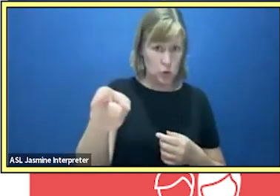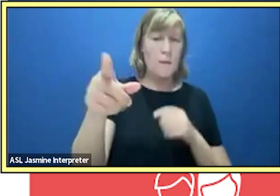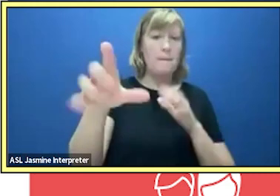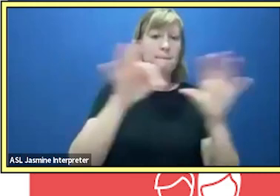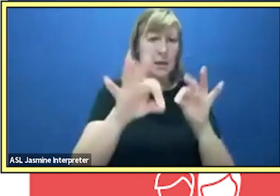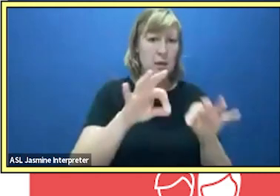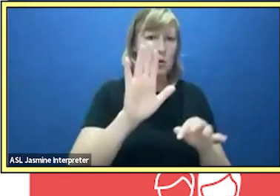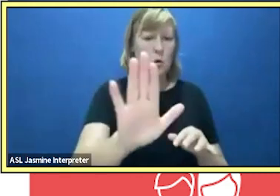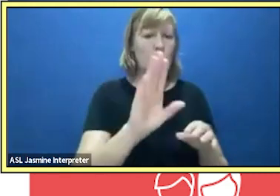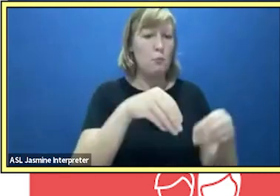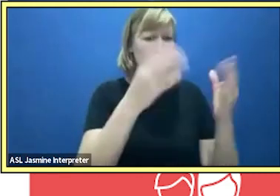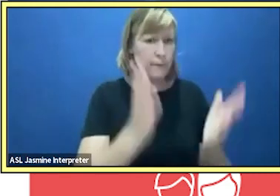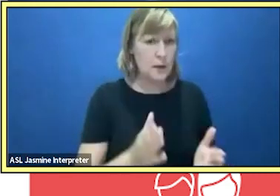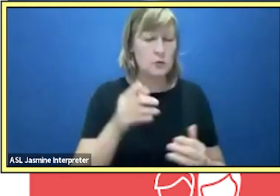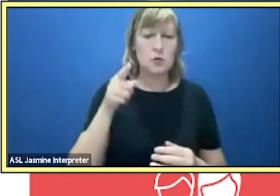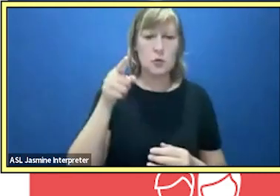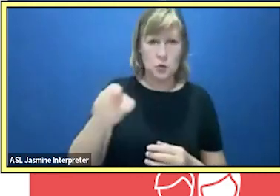providers.